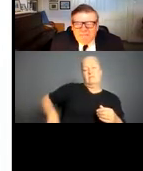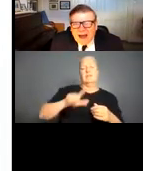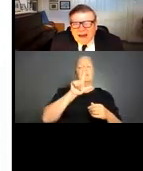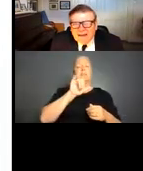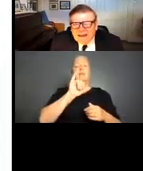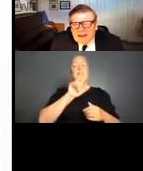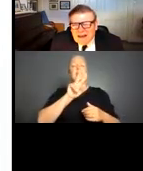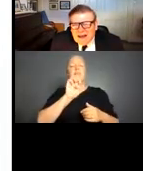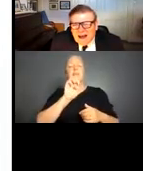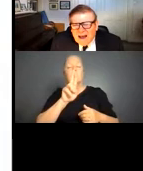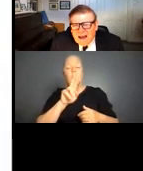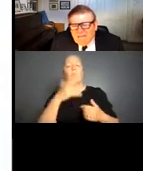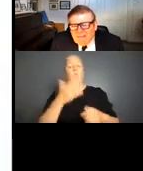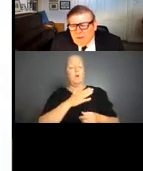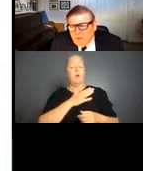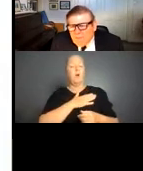significantly impacted.